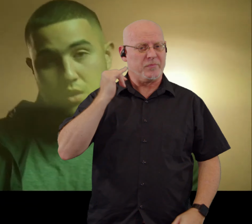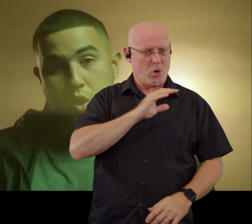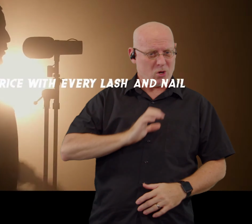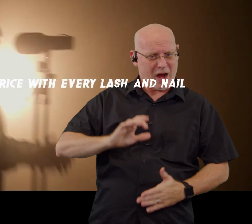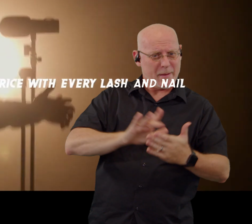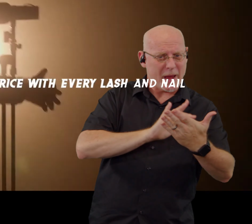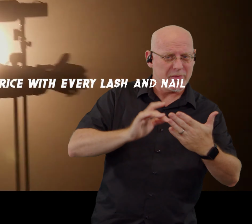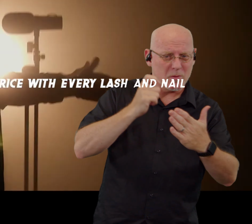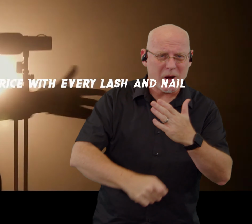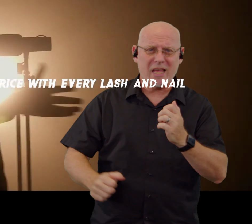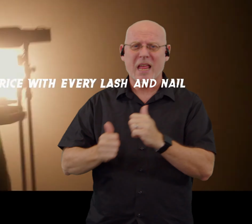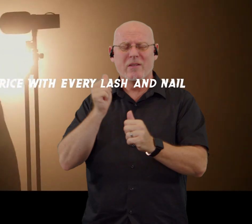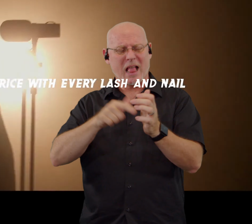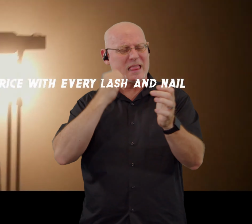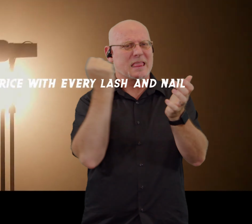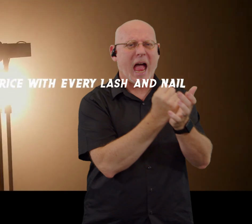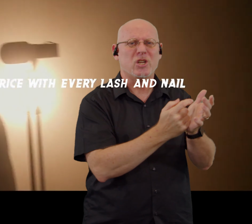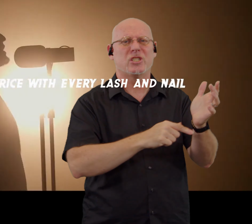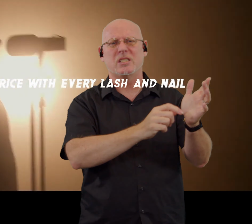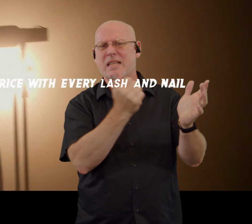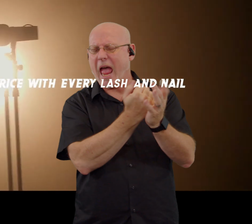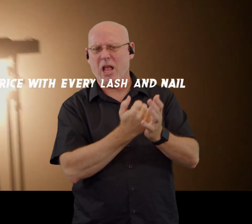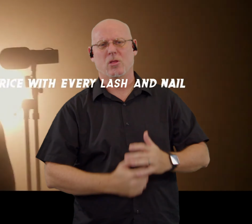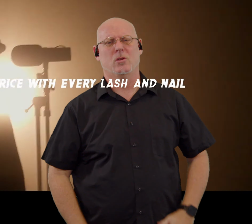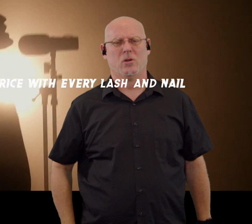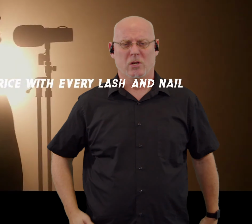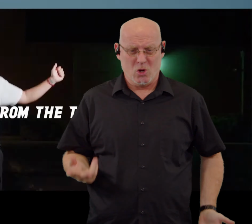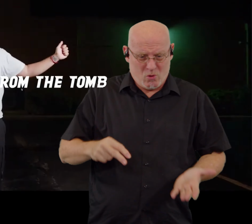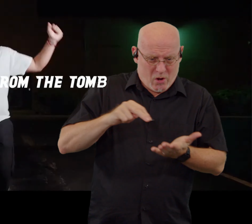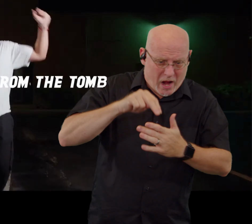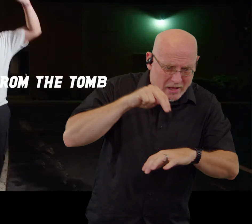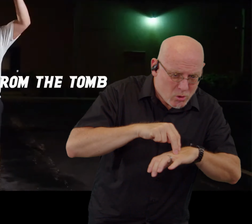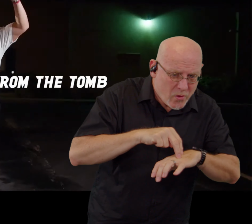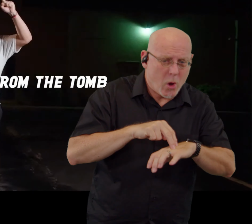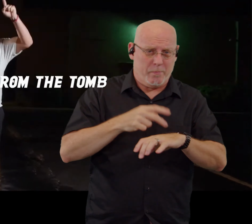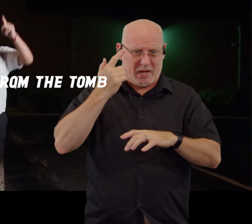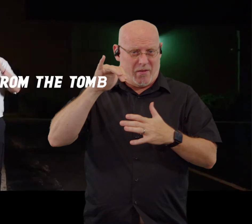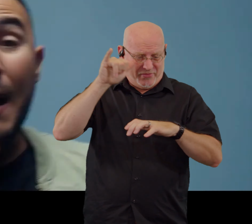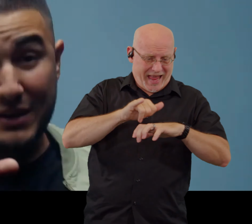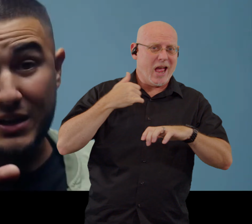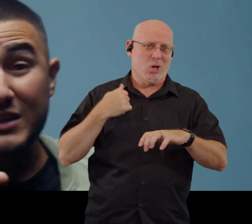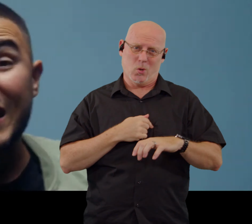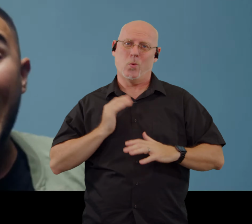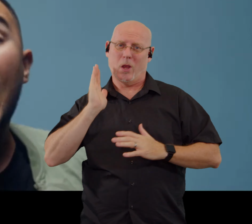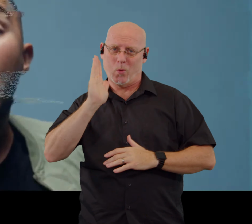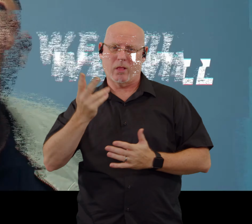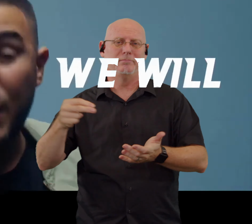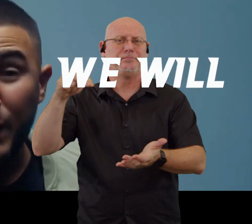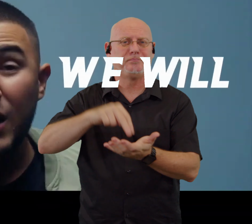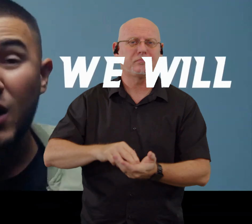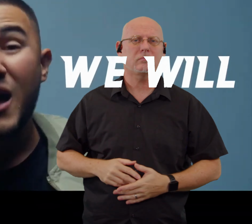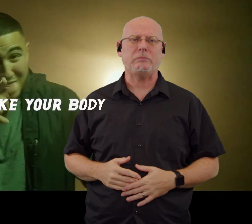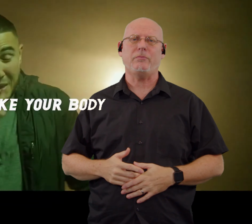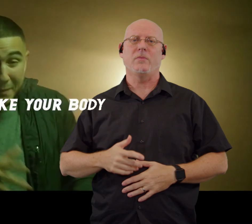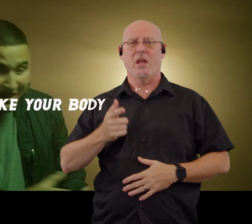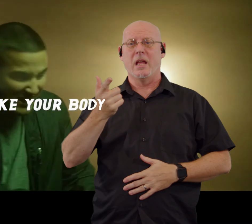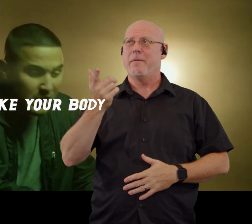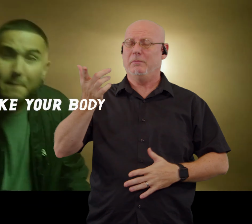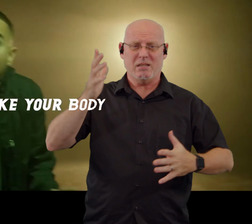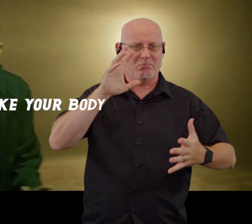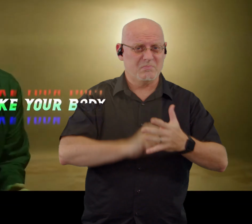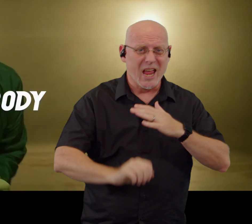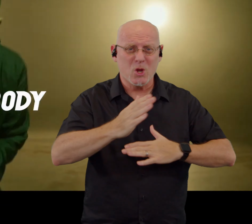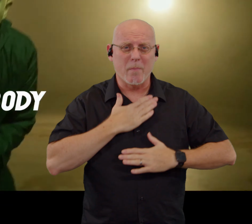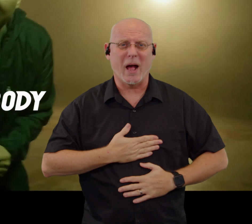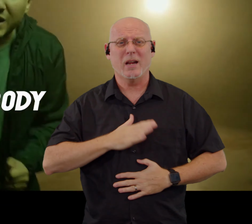will. Which is why Christ paid the price with every lash and nail, resurrected from the tomb, and because of that, we will. They might take